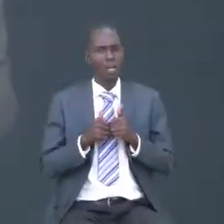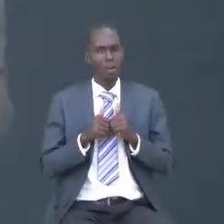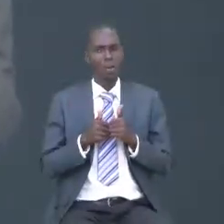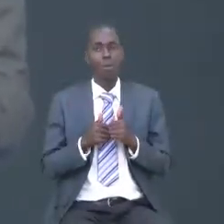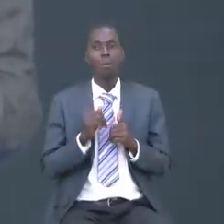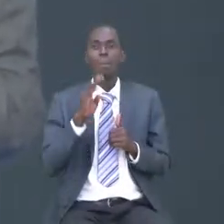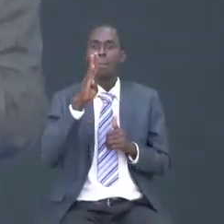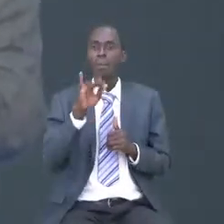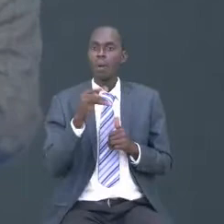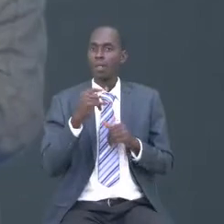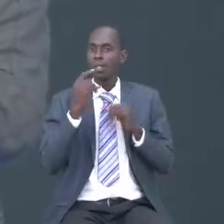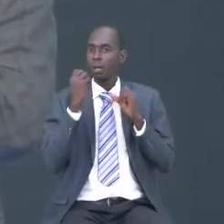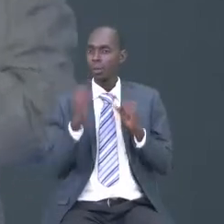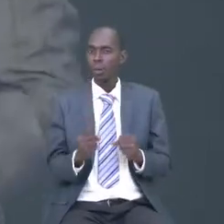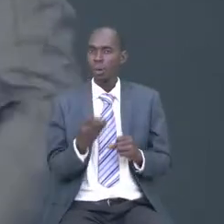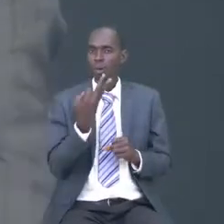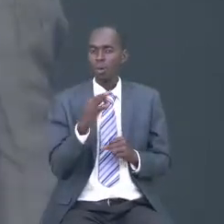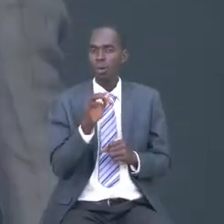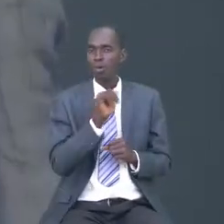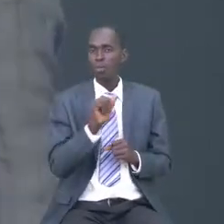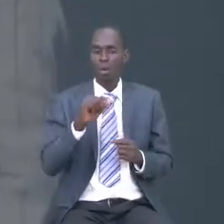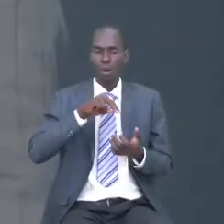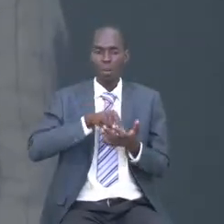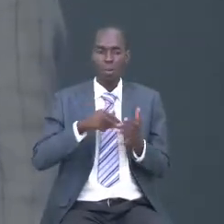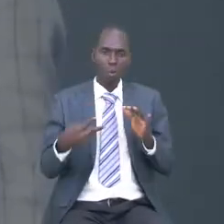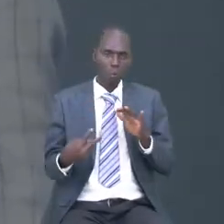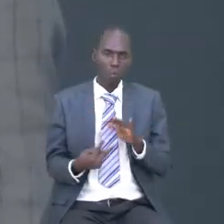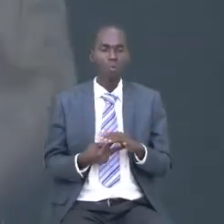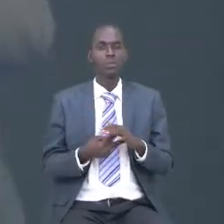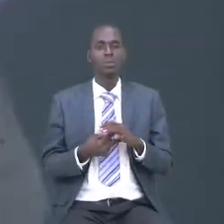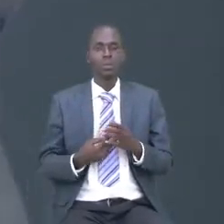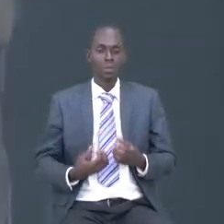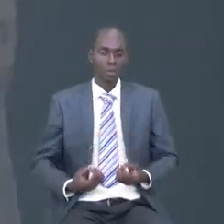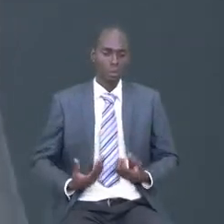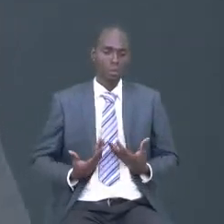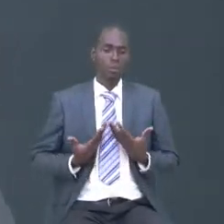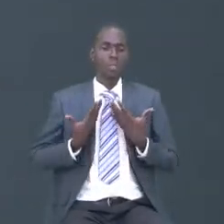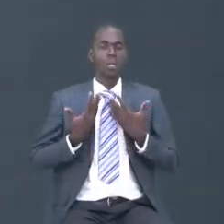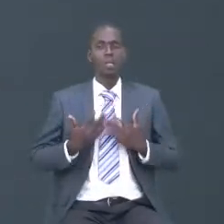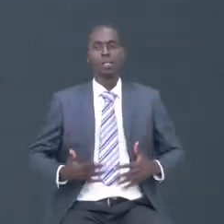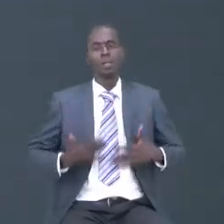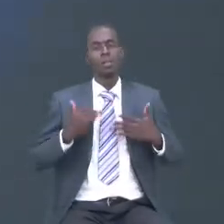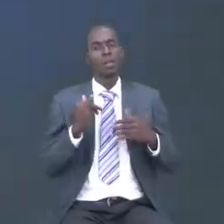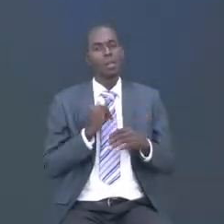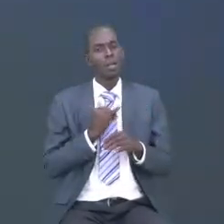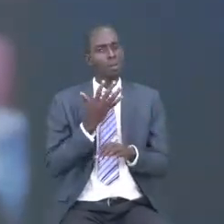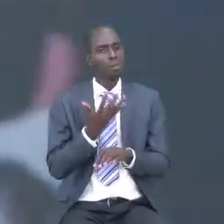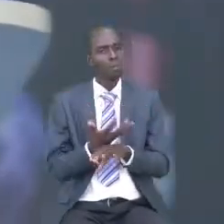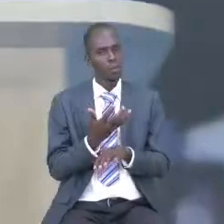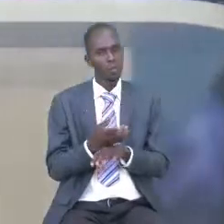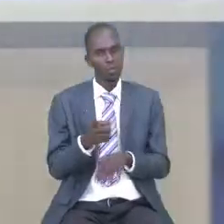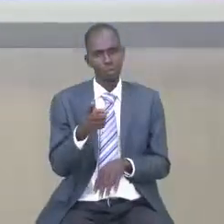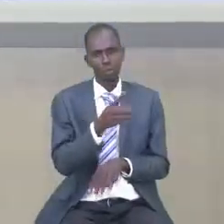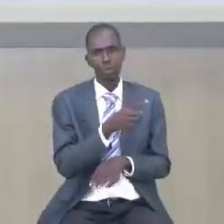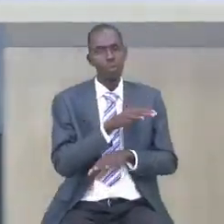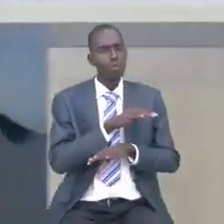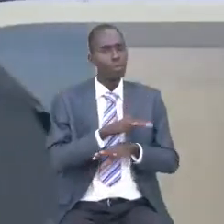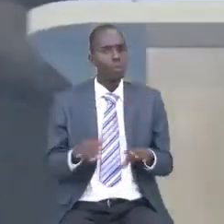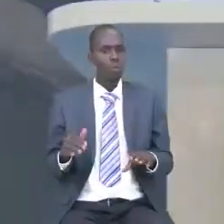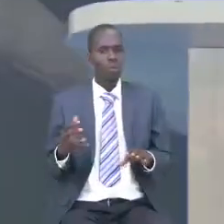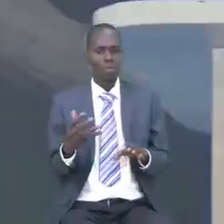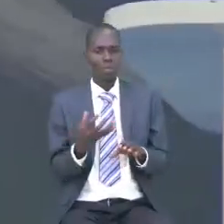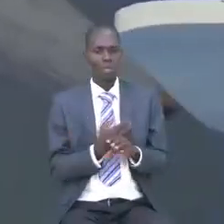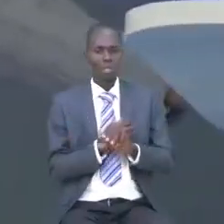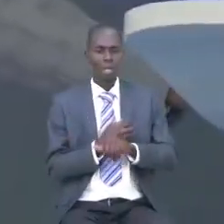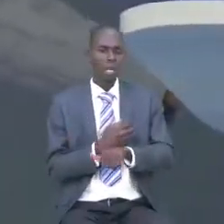power of a purpose-driven life. I beg of you, do not take another